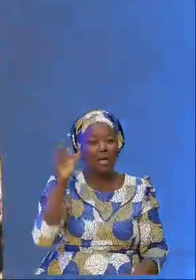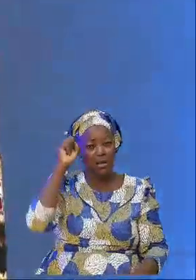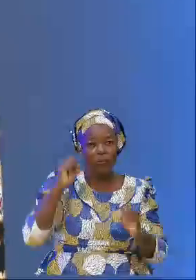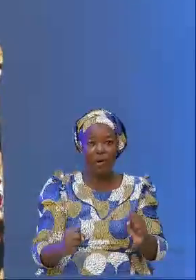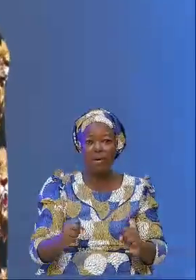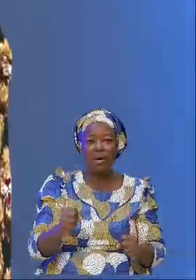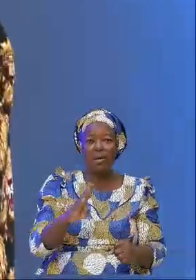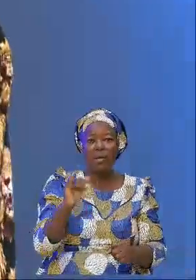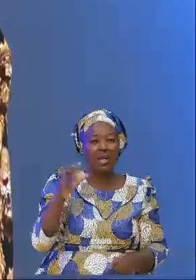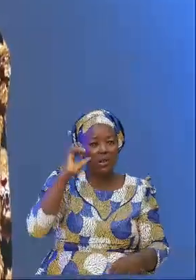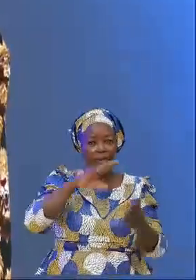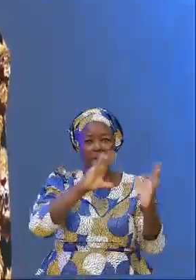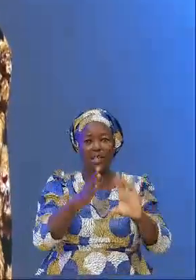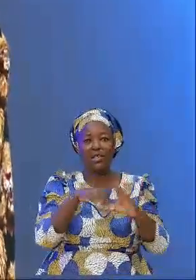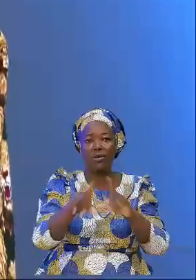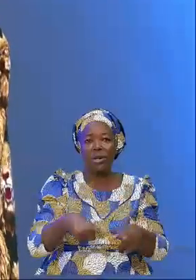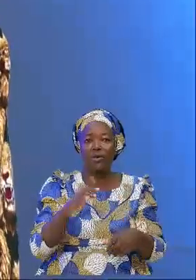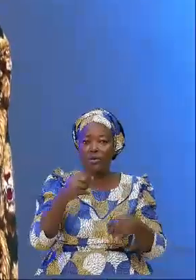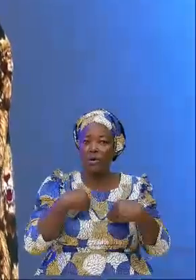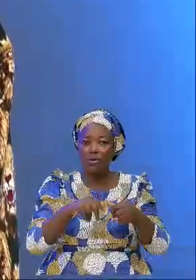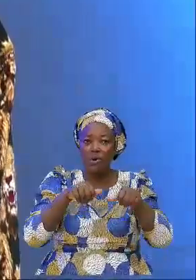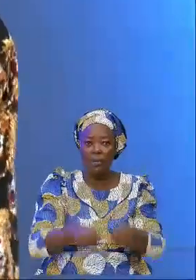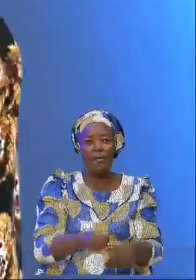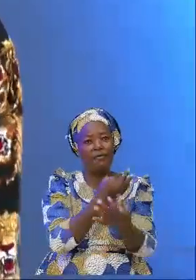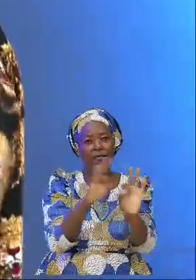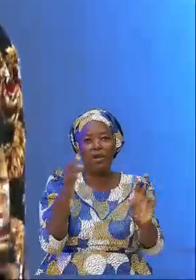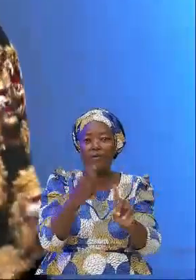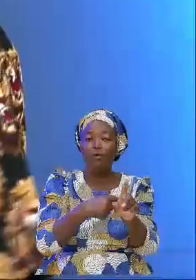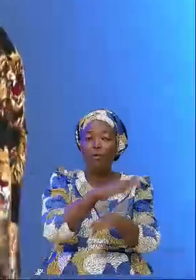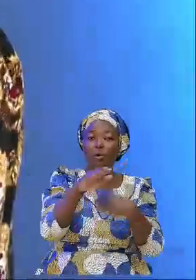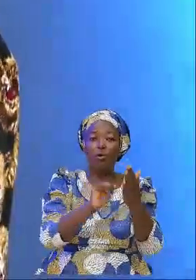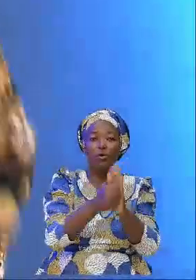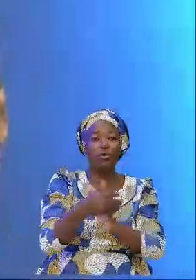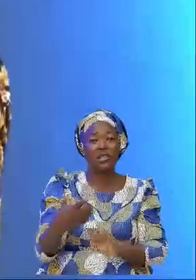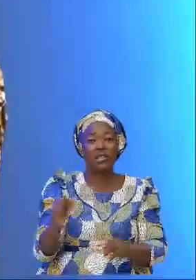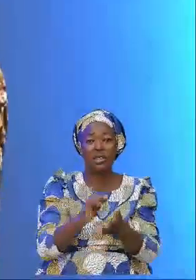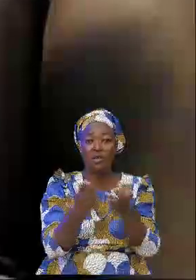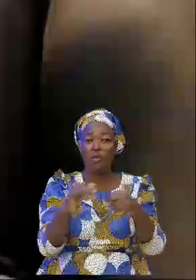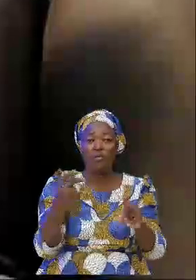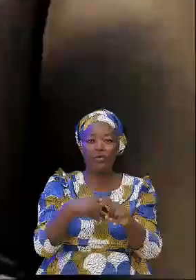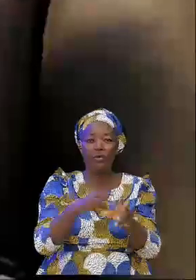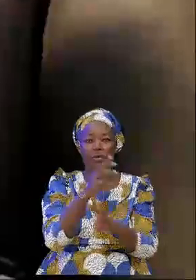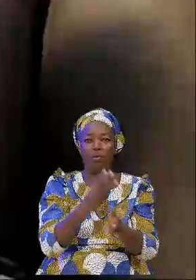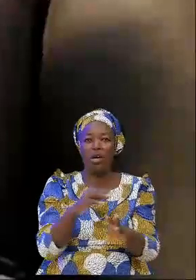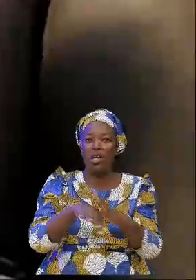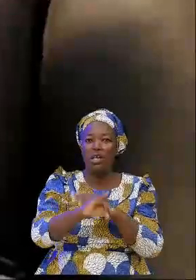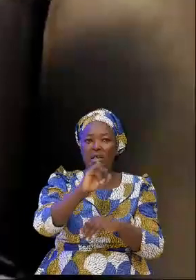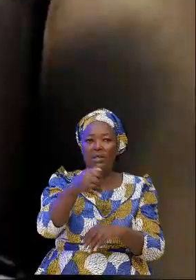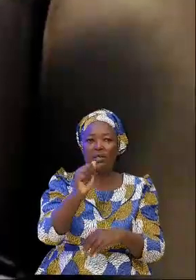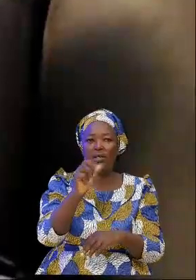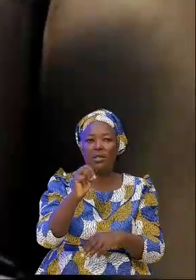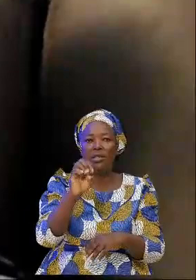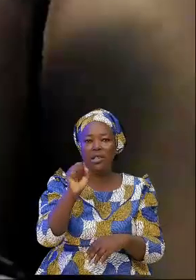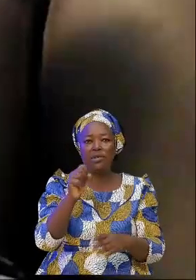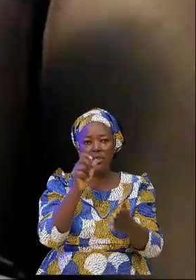free by His grace, by His power, by His presence in your life. You have to remain free from all